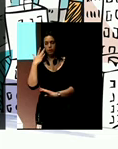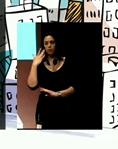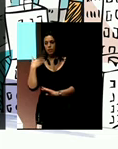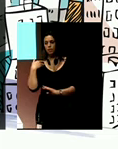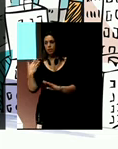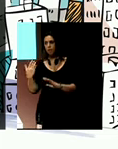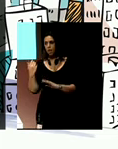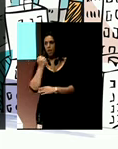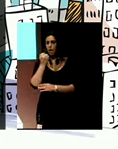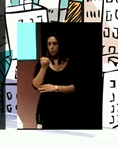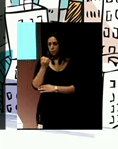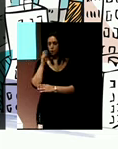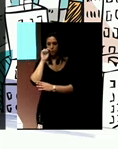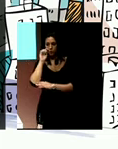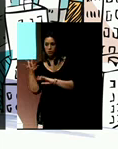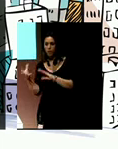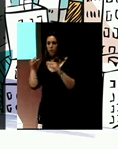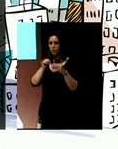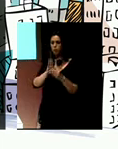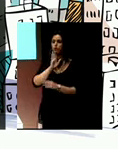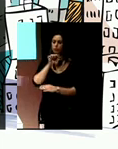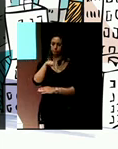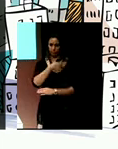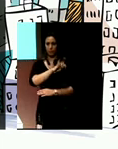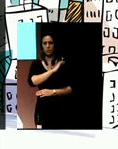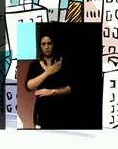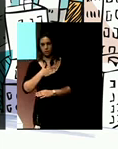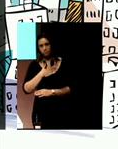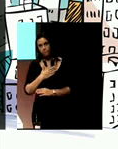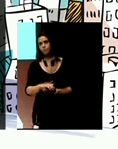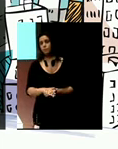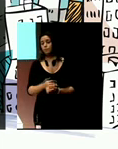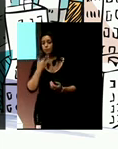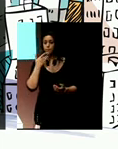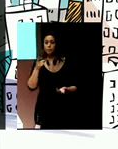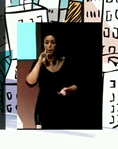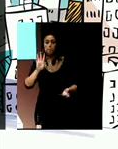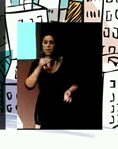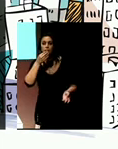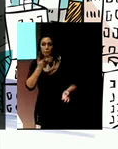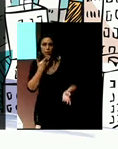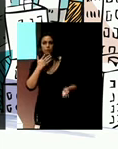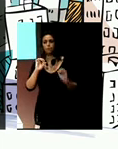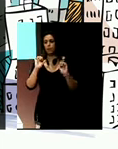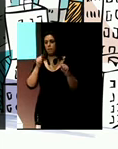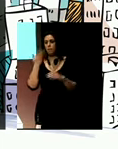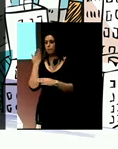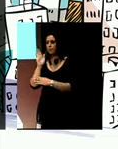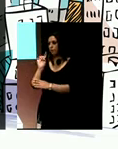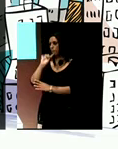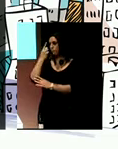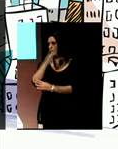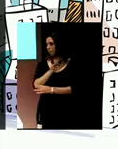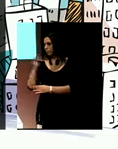support initiative in tourism in Spain. We are going to start with